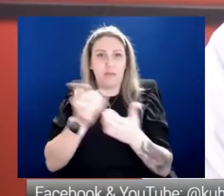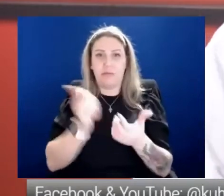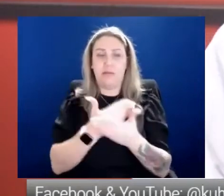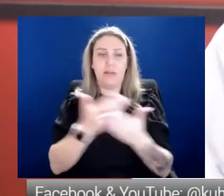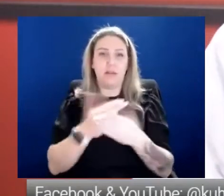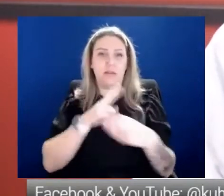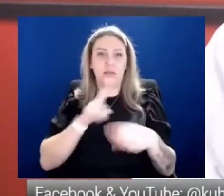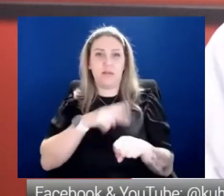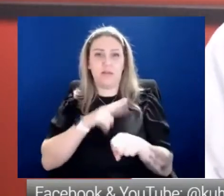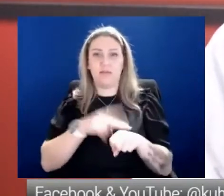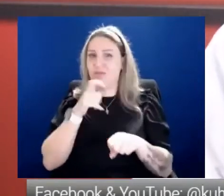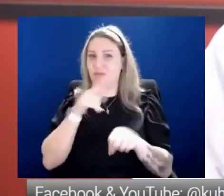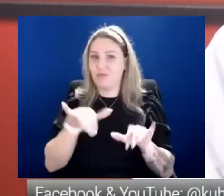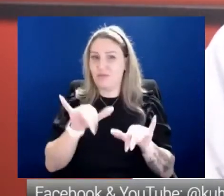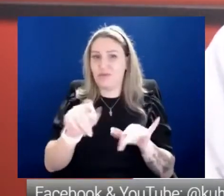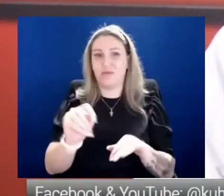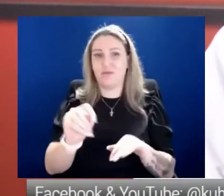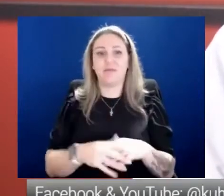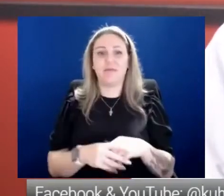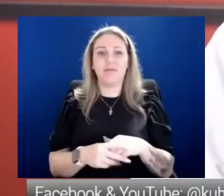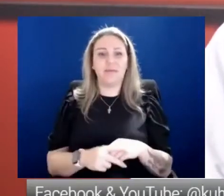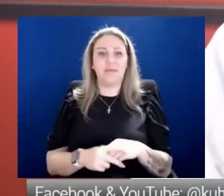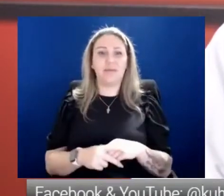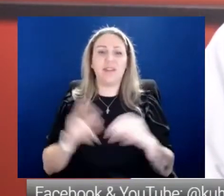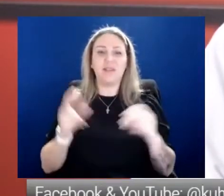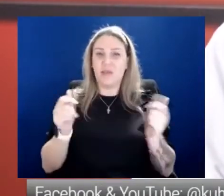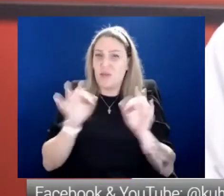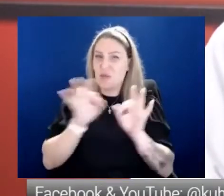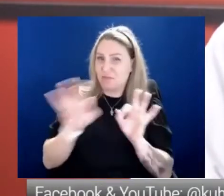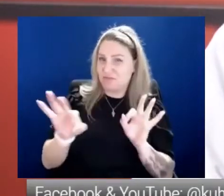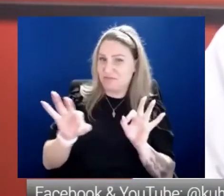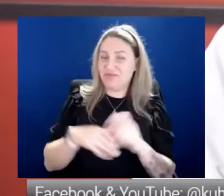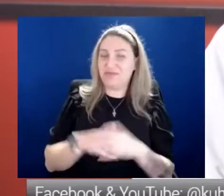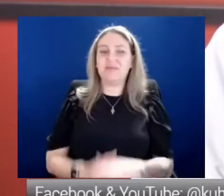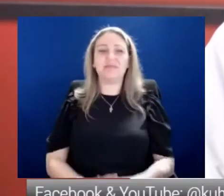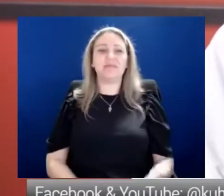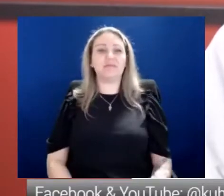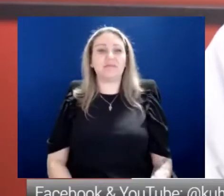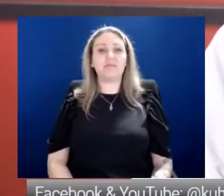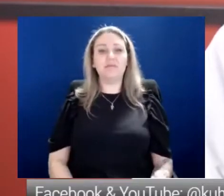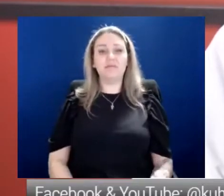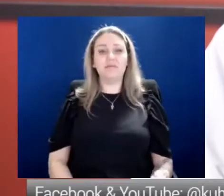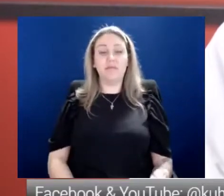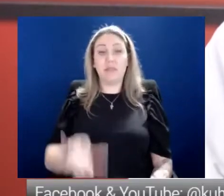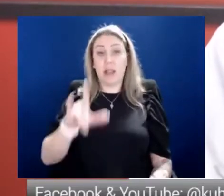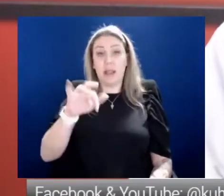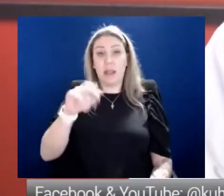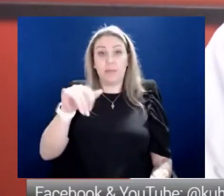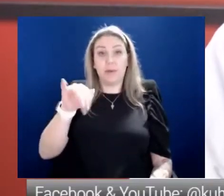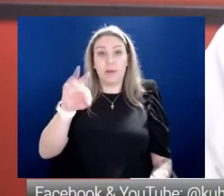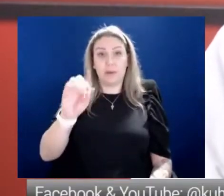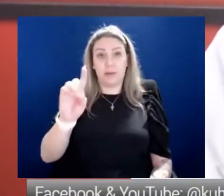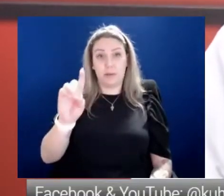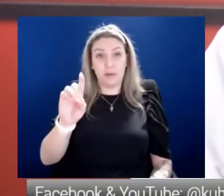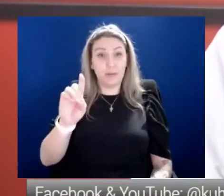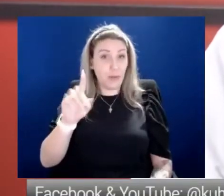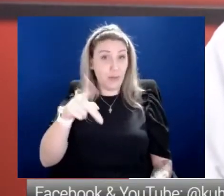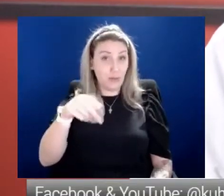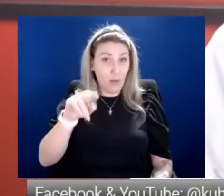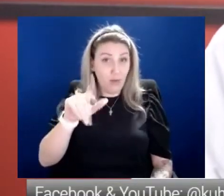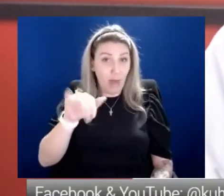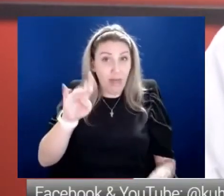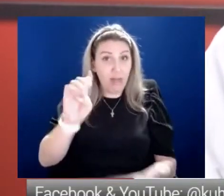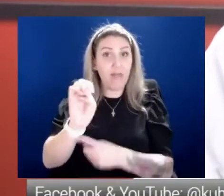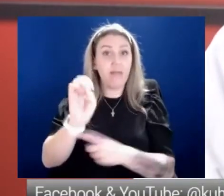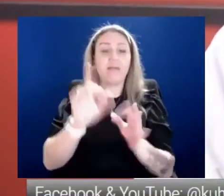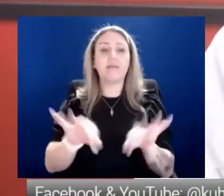it. Okay. Is a quick statement. Okay. But for lipid profiles in particular, for the most part, cholesterol